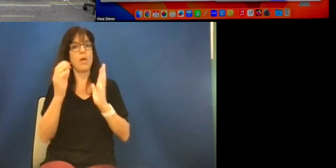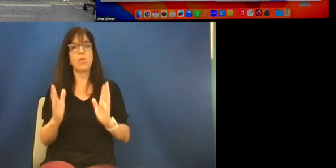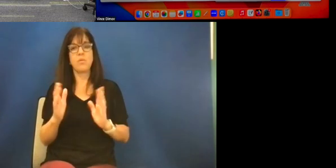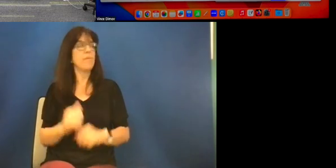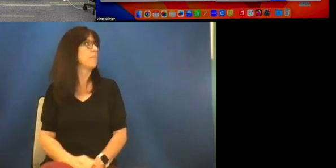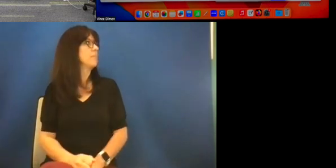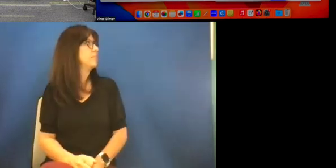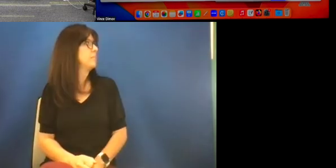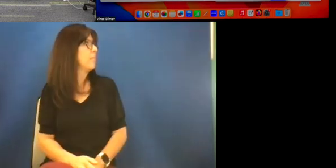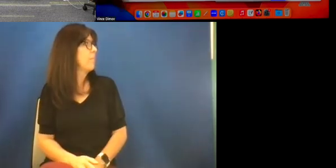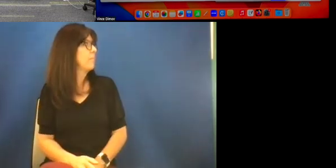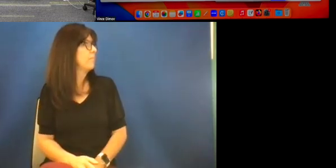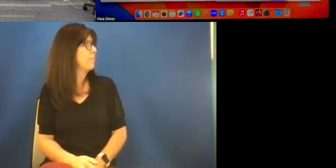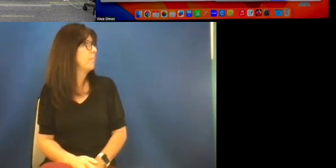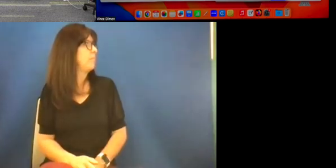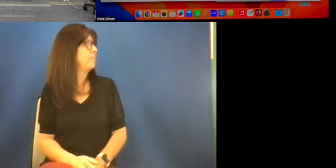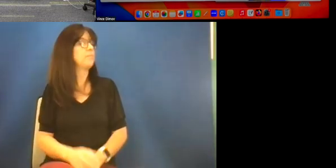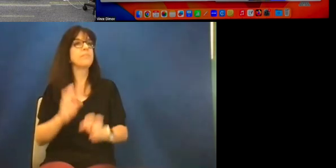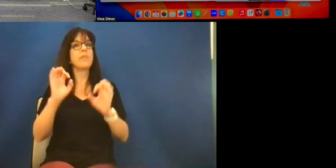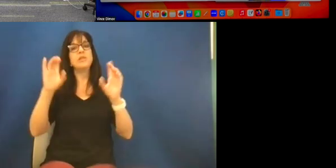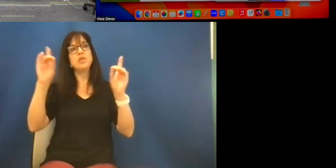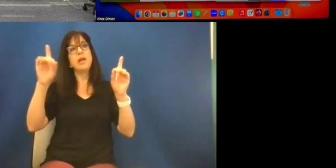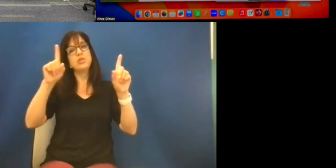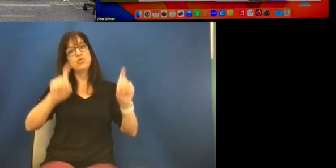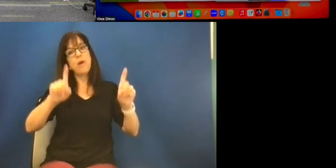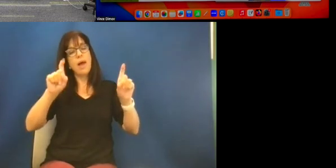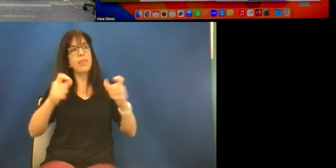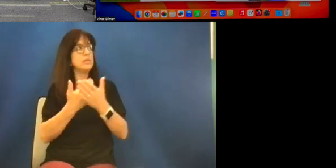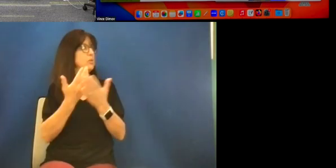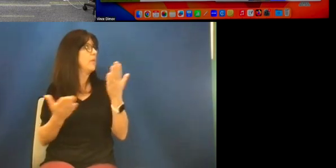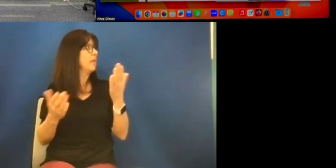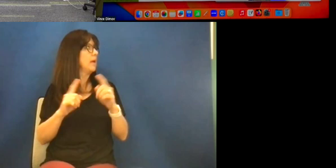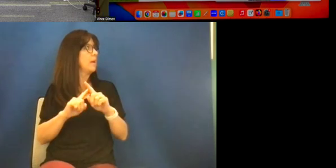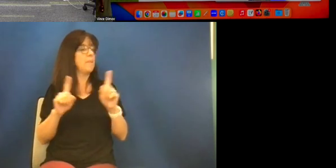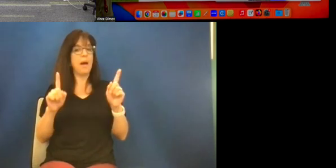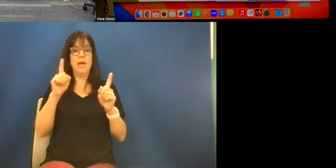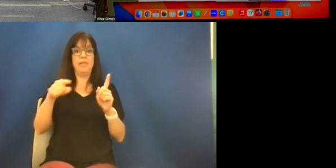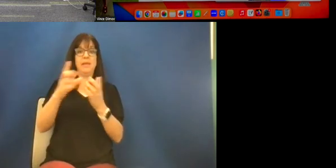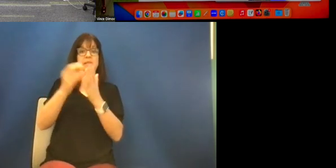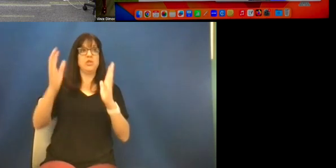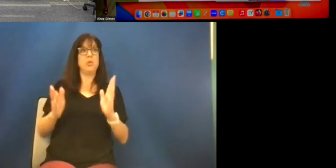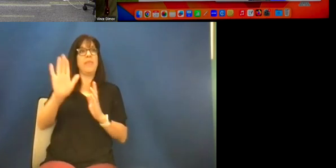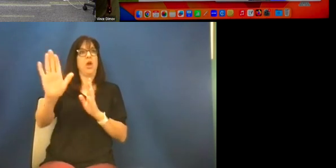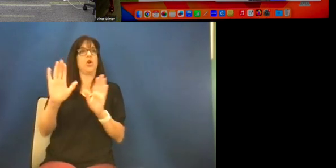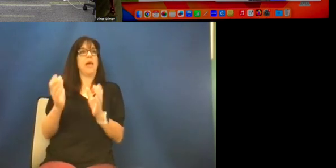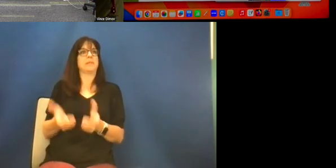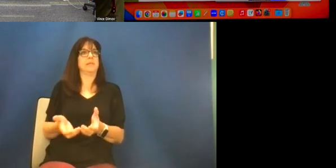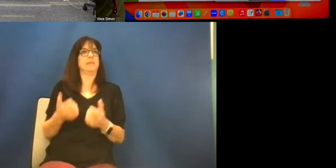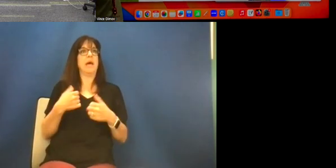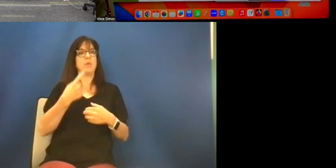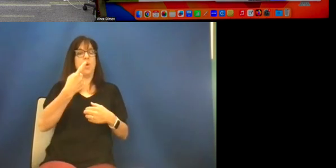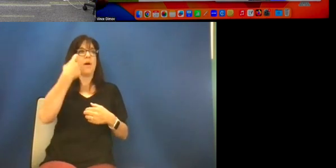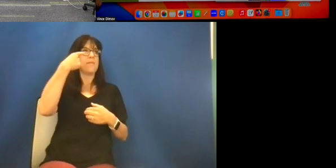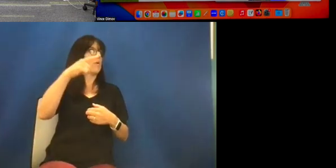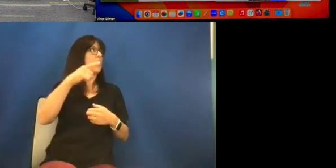how to access it. I get mixed up. There's an education trial, like it's this new thing, but this is this student's classes. So she has one for like,